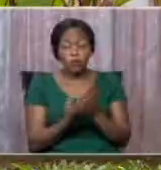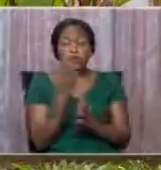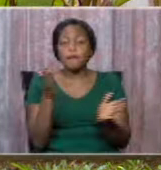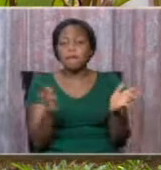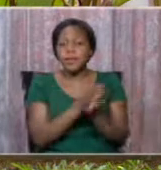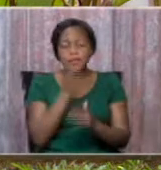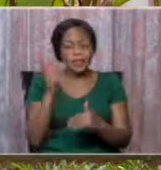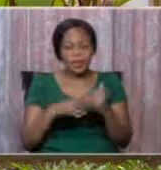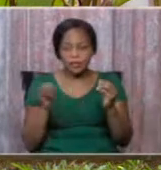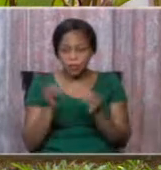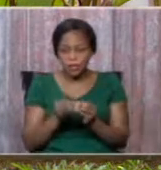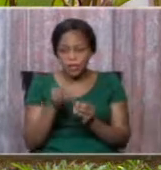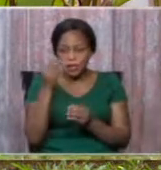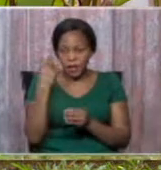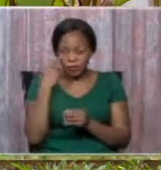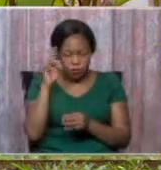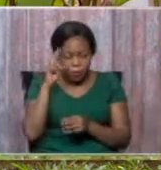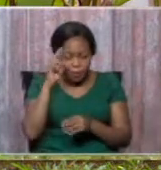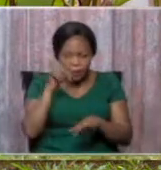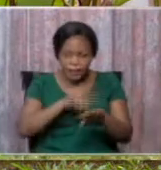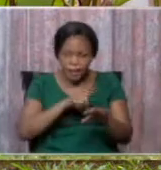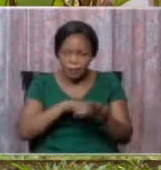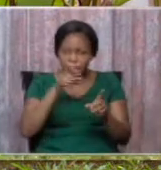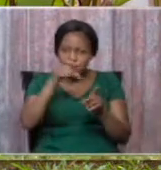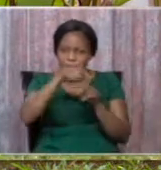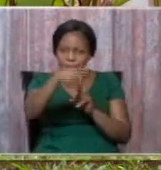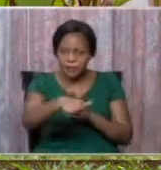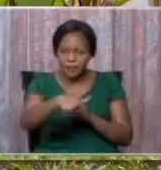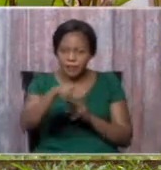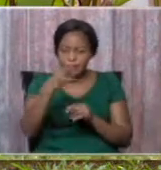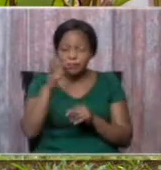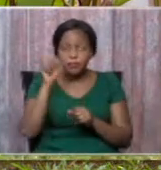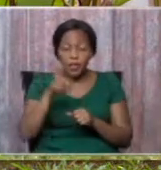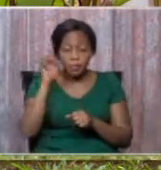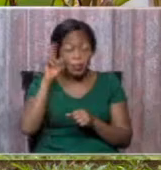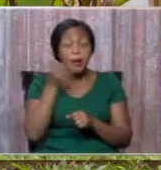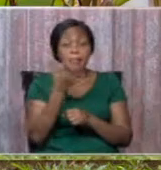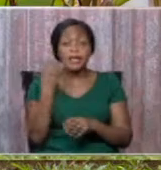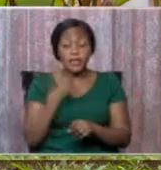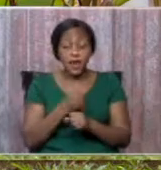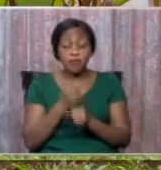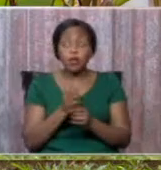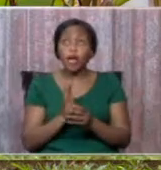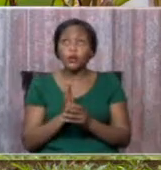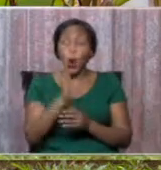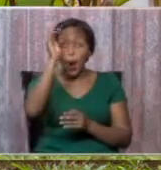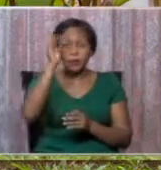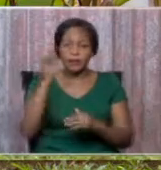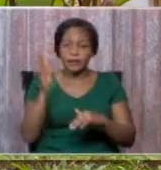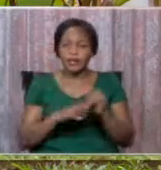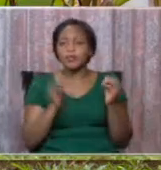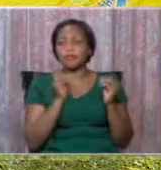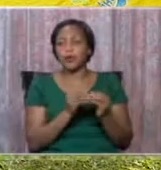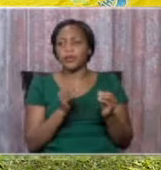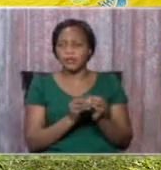But many of them were really growing very fast. But now, some of you are in senior six, and you're much,